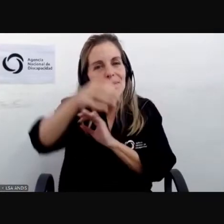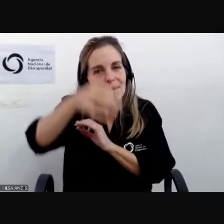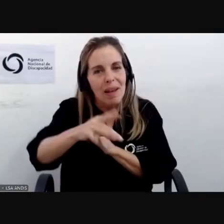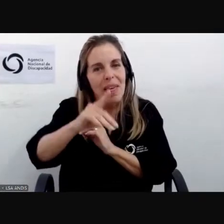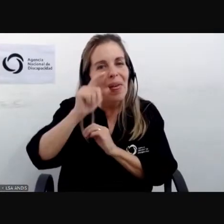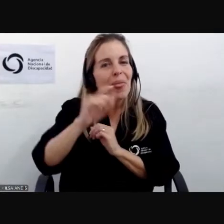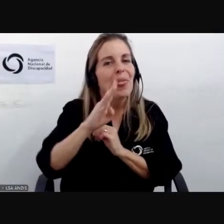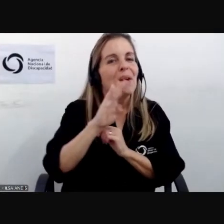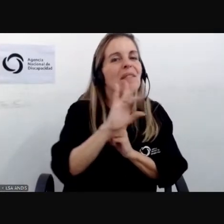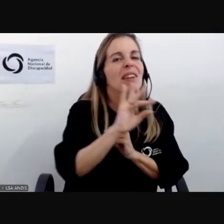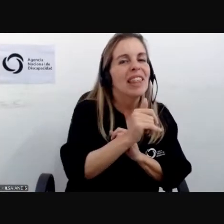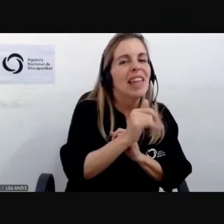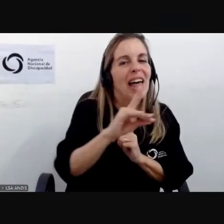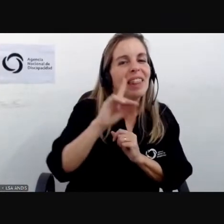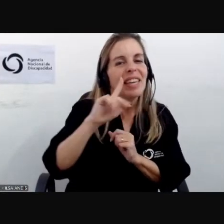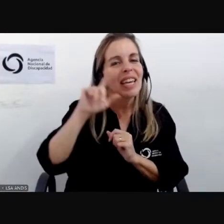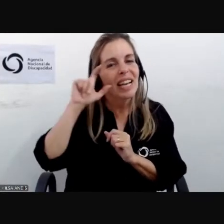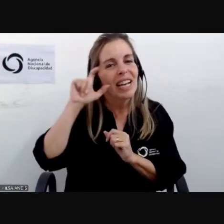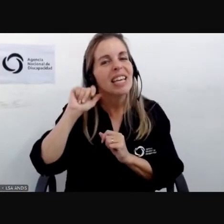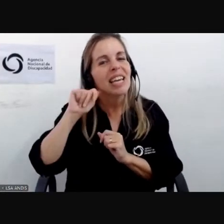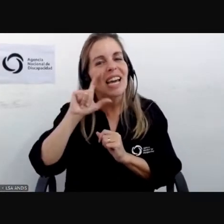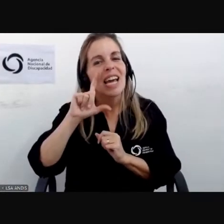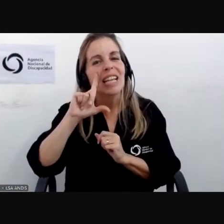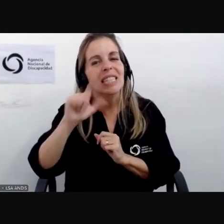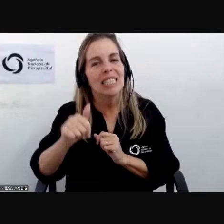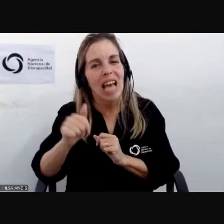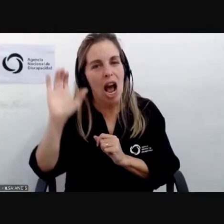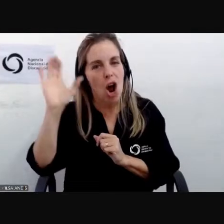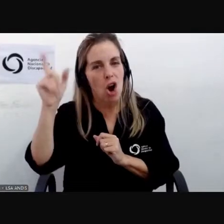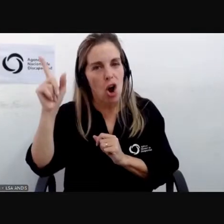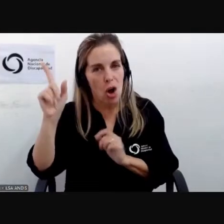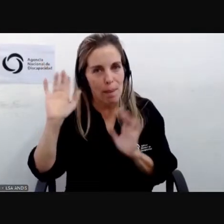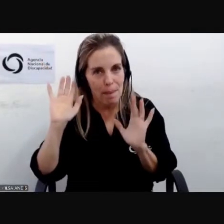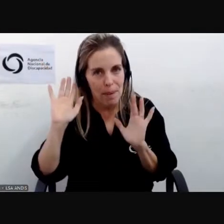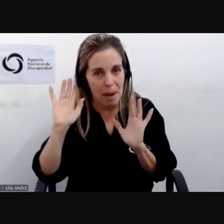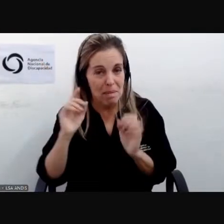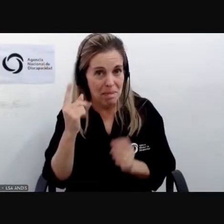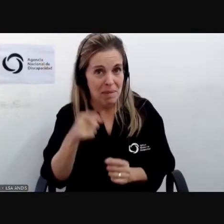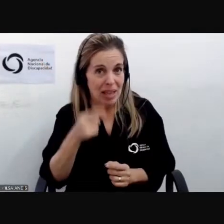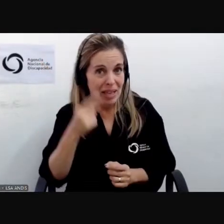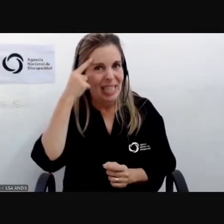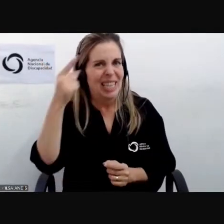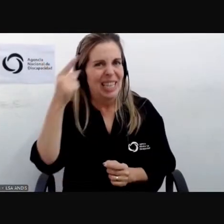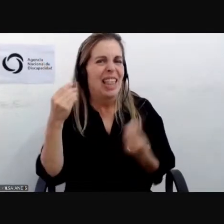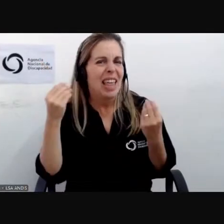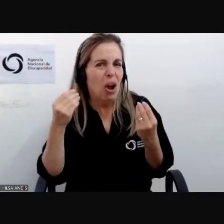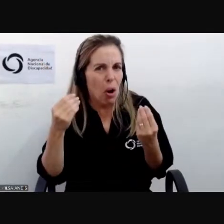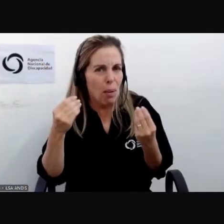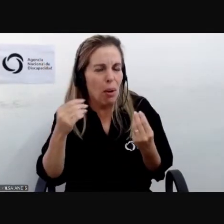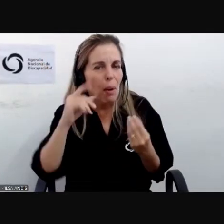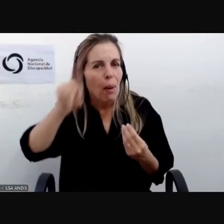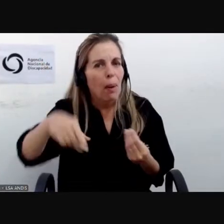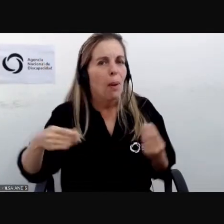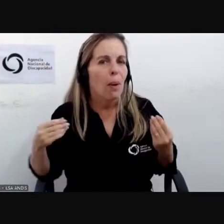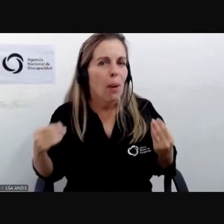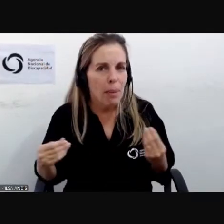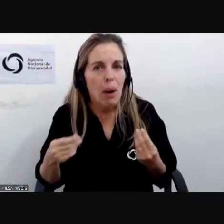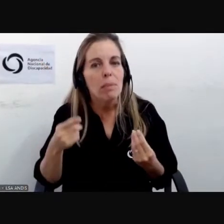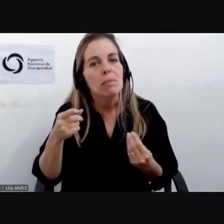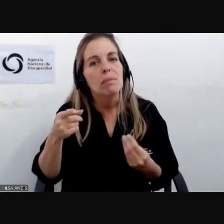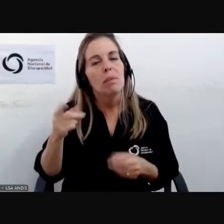legislative initiative for a framework of due diligence for human rights in Colombia. This initiative